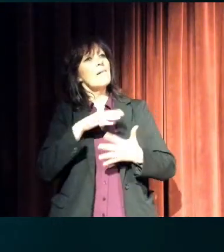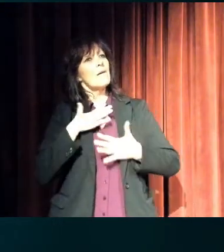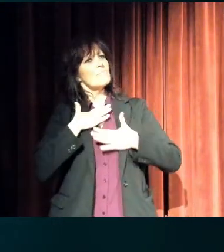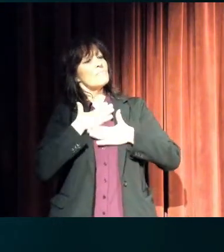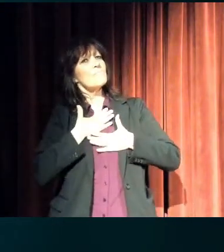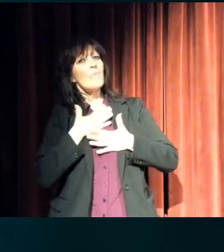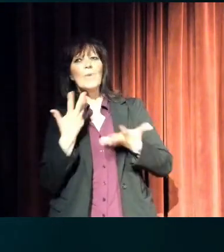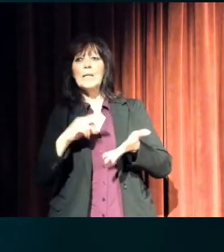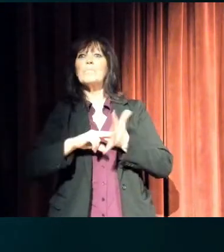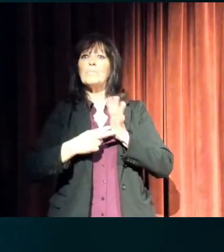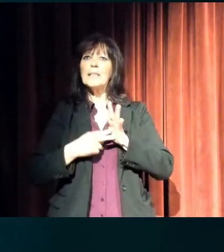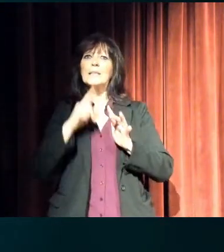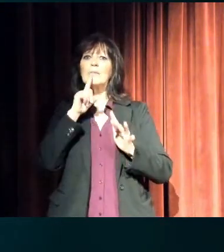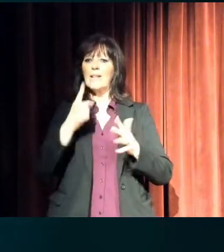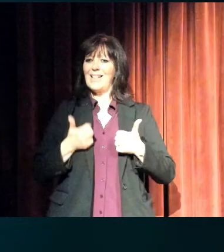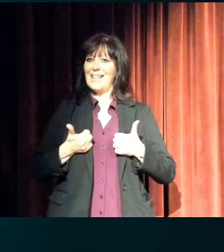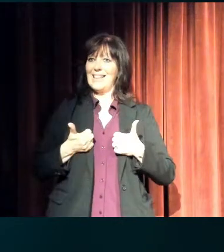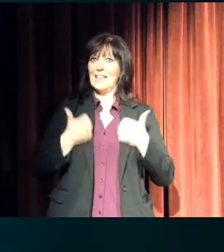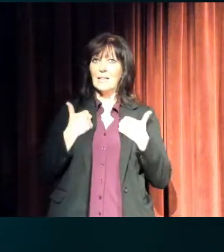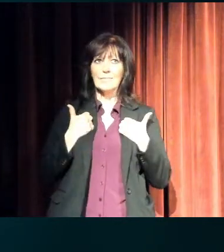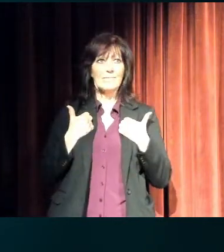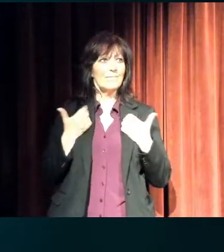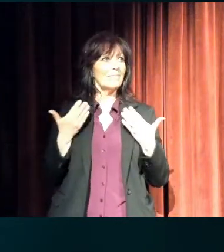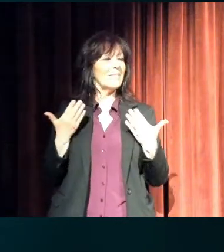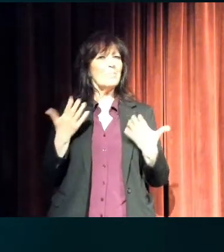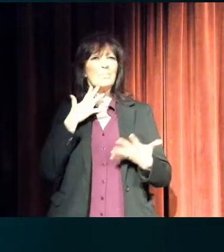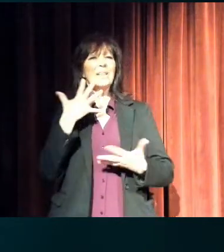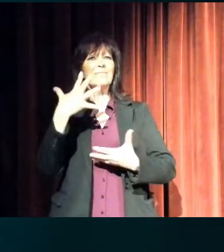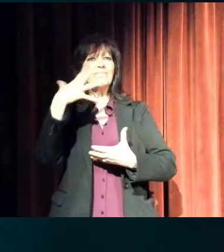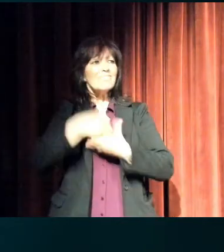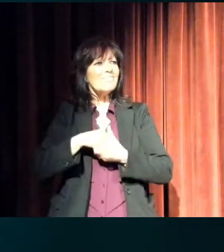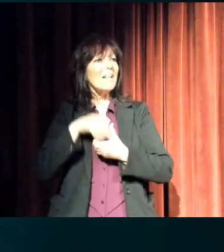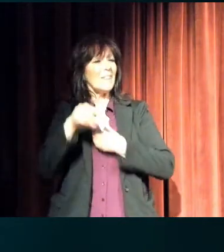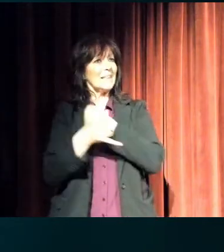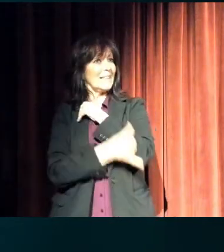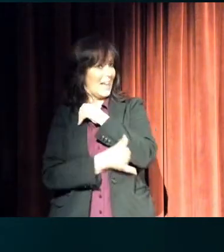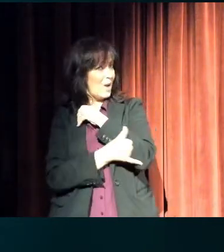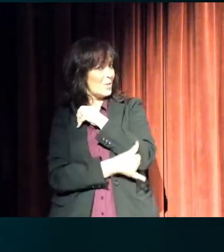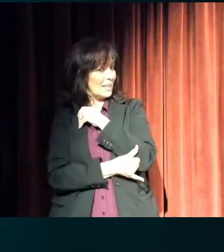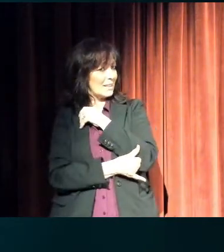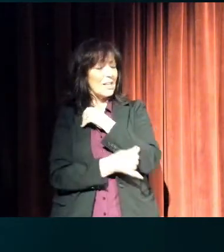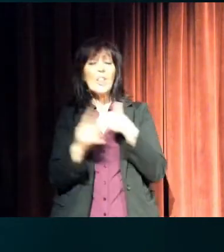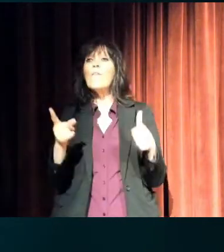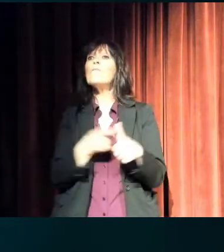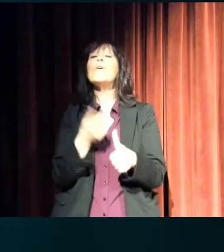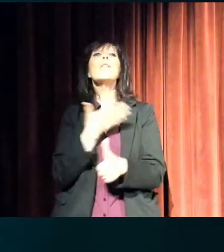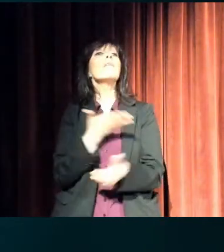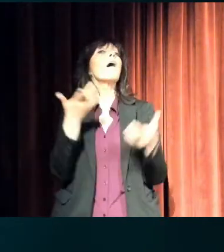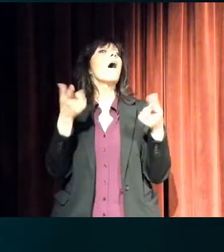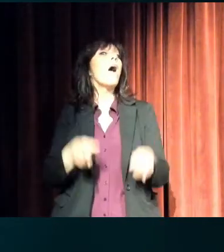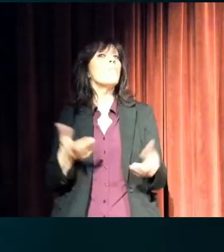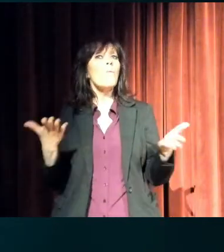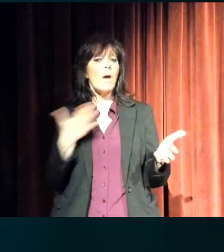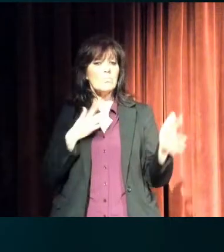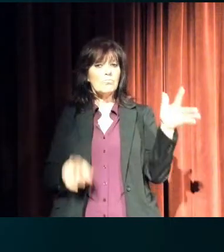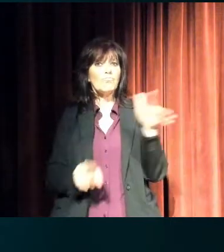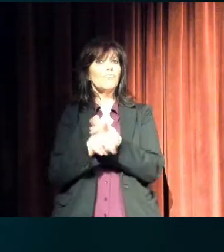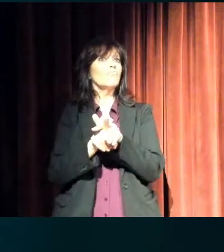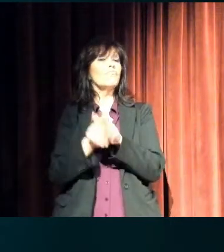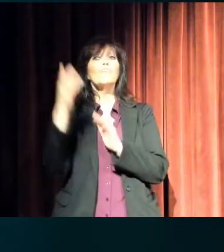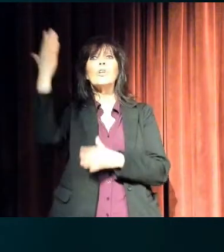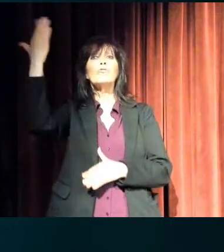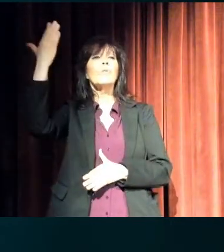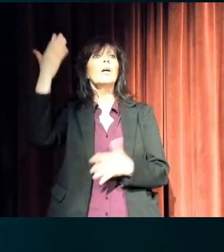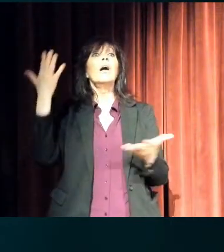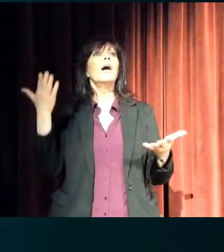of what it means to be a resident, a part of this county, actually. When the first thing that happened when I arrived at the State of the County